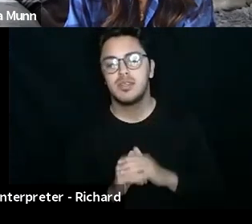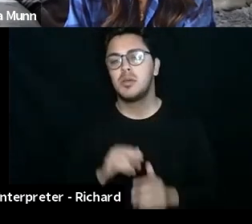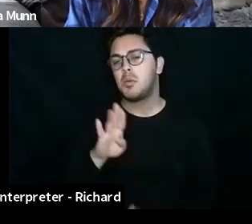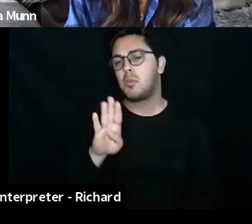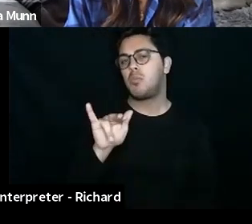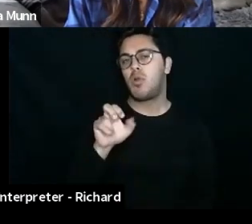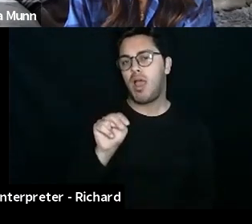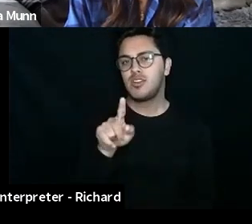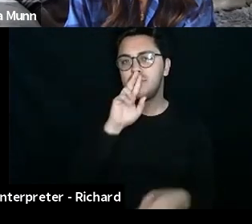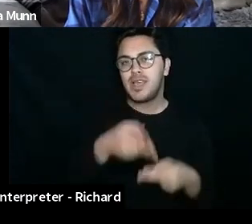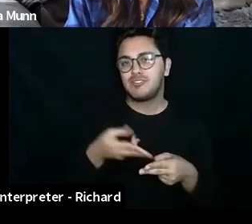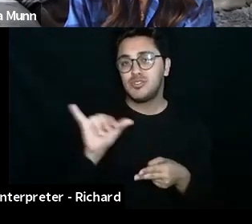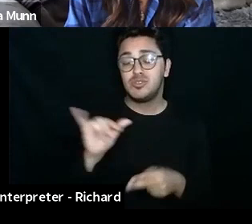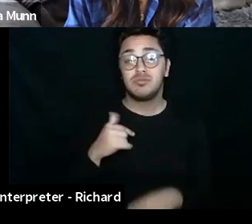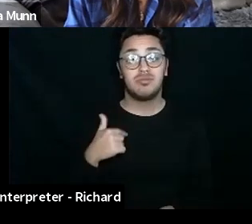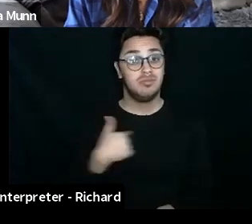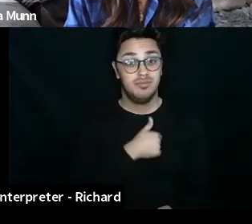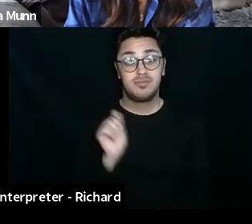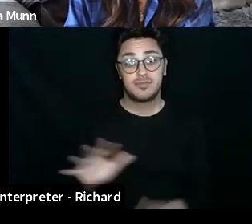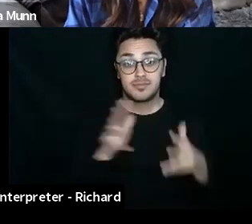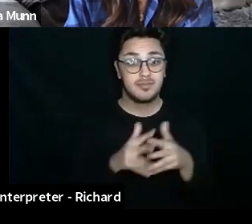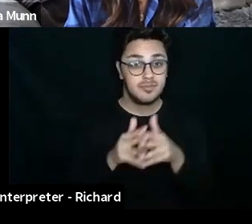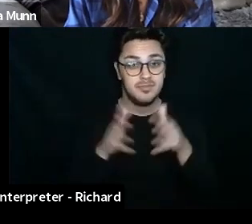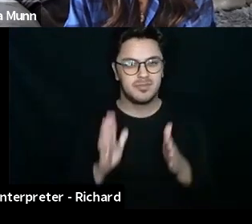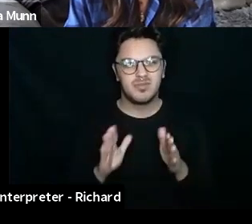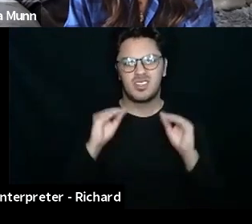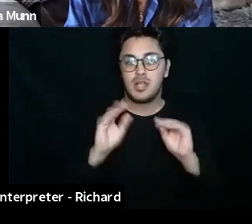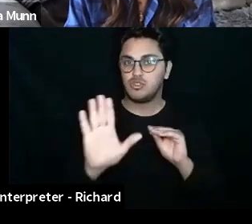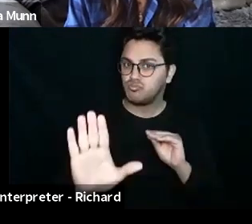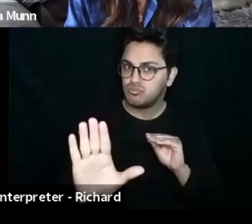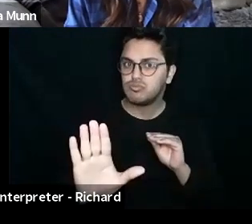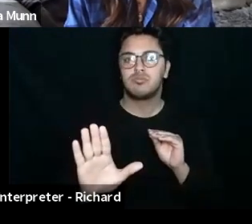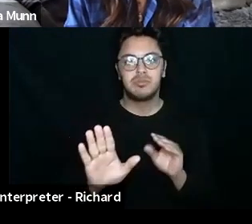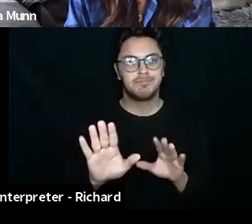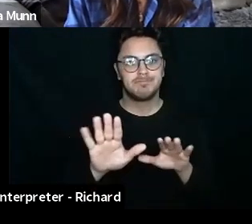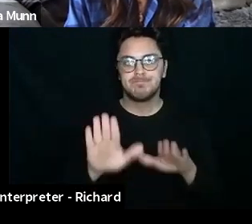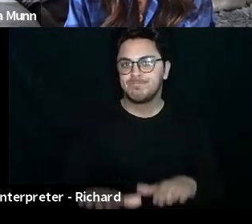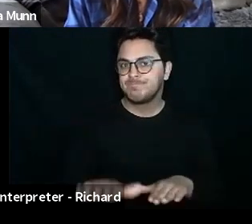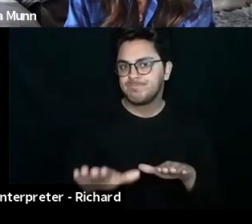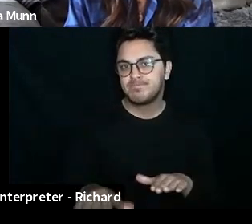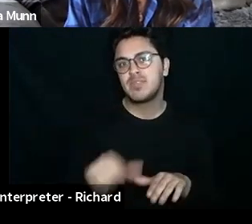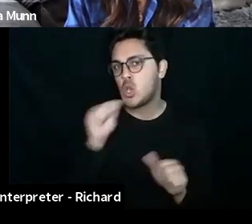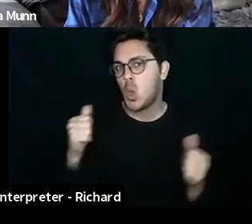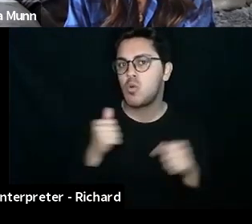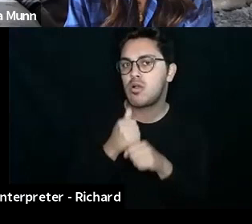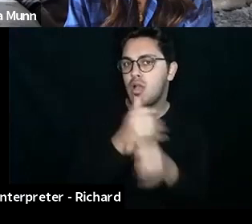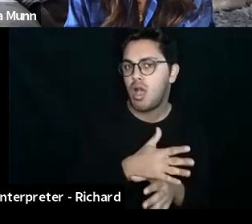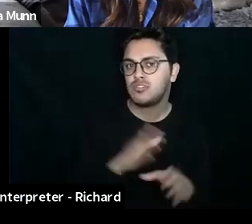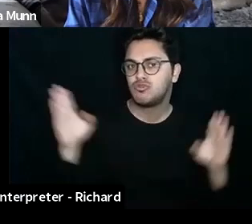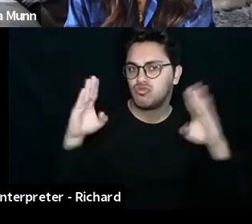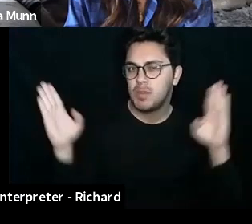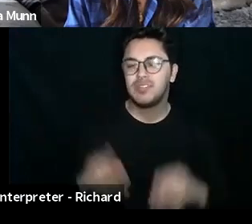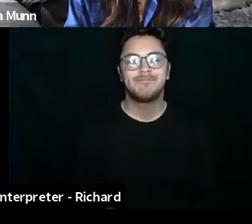Asian Americans, so many of us are taught to stay in our lane, don't cause trouble. But instead of causing trouble,